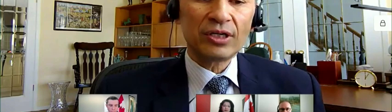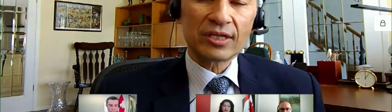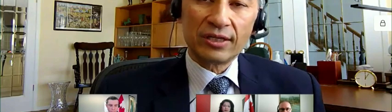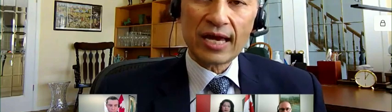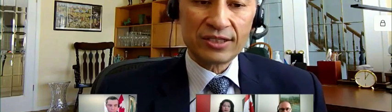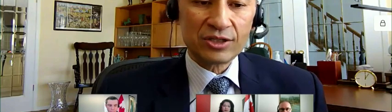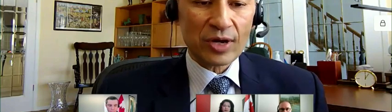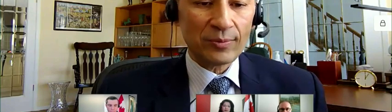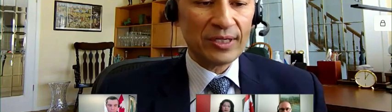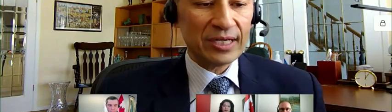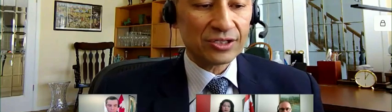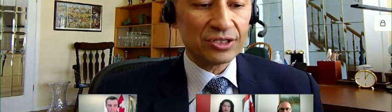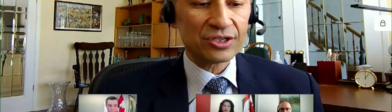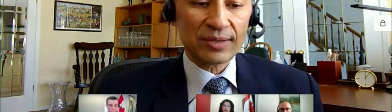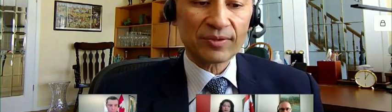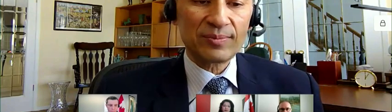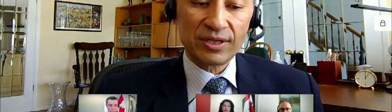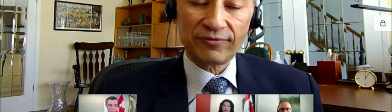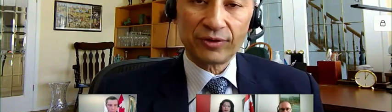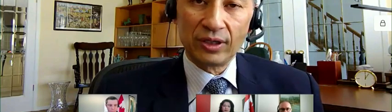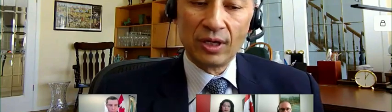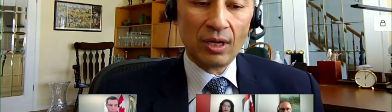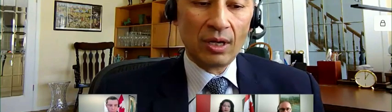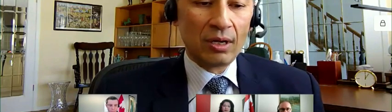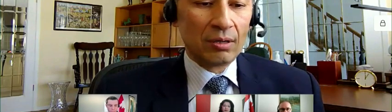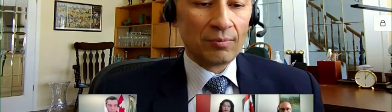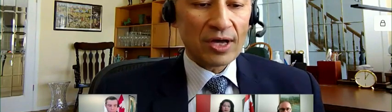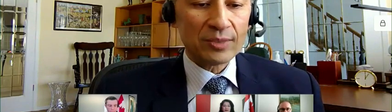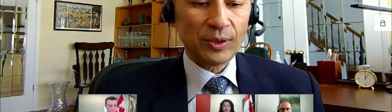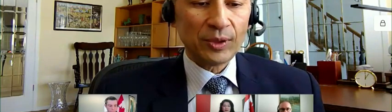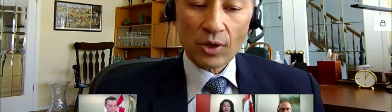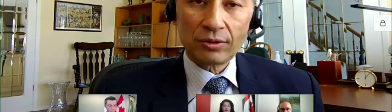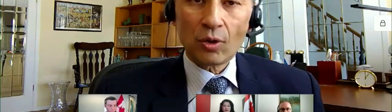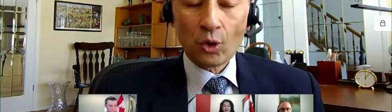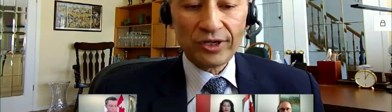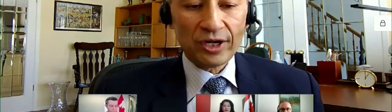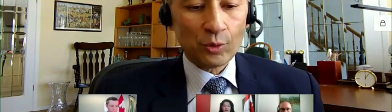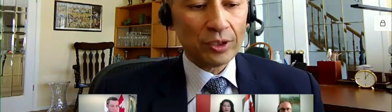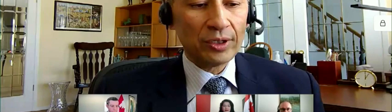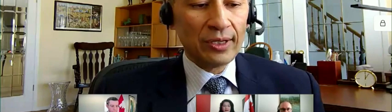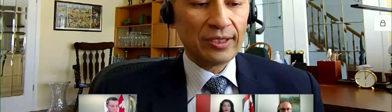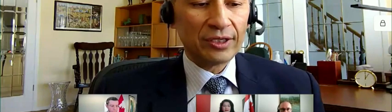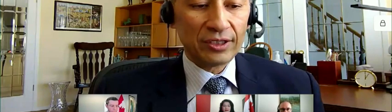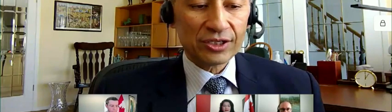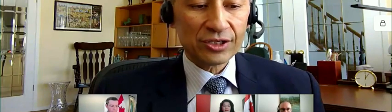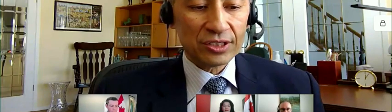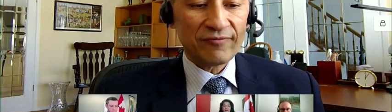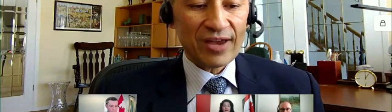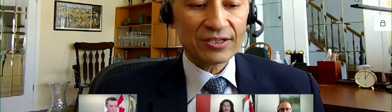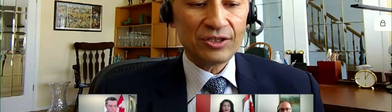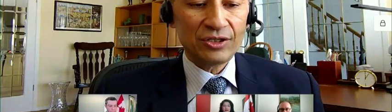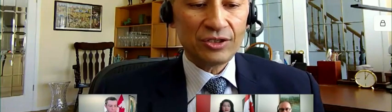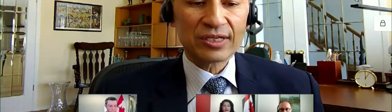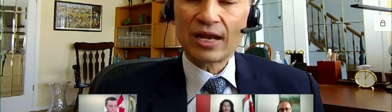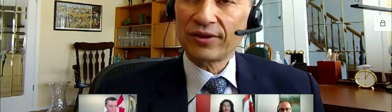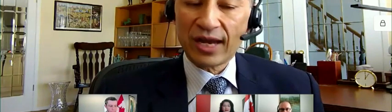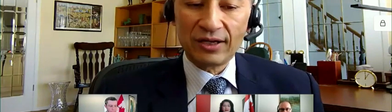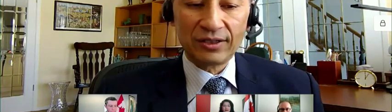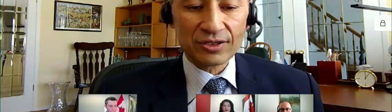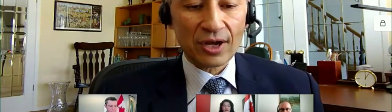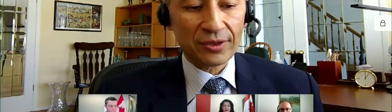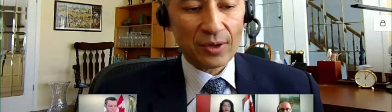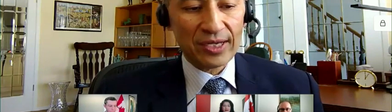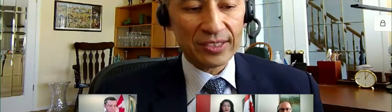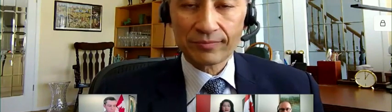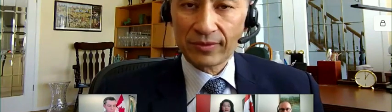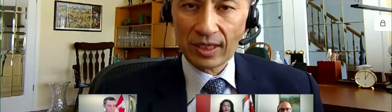likely noticed that NACI's recommendations are sometimes different, possibly broader or narrower than the conditions of vaccine use that Health Canada